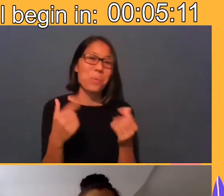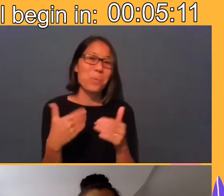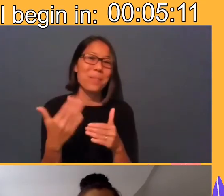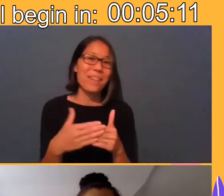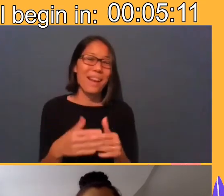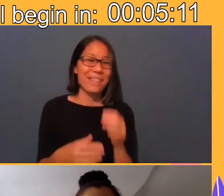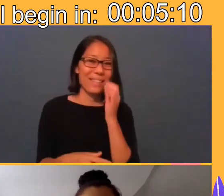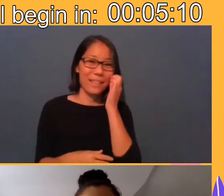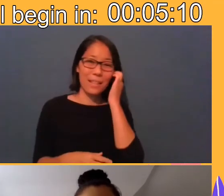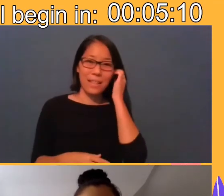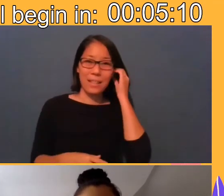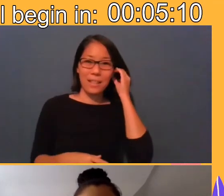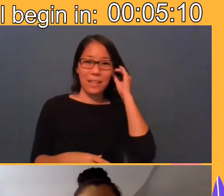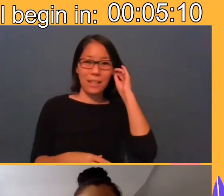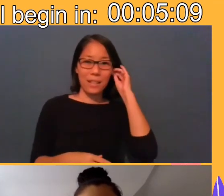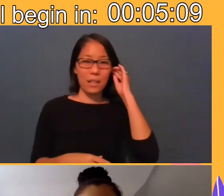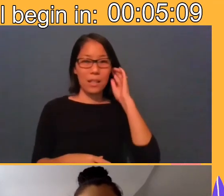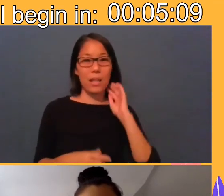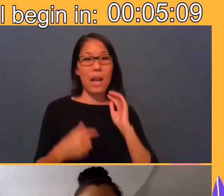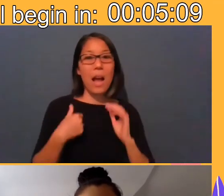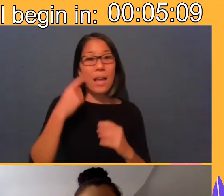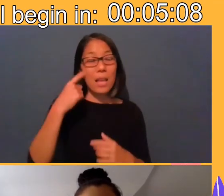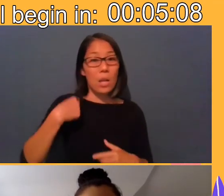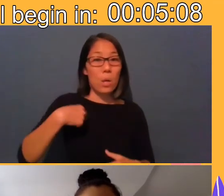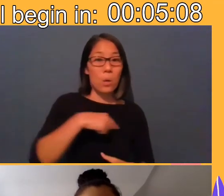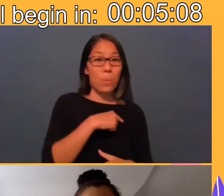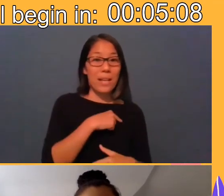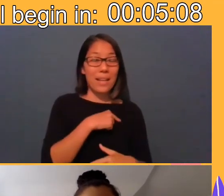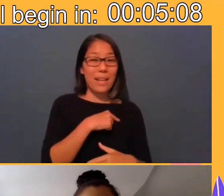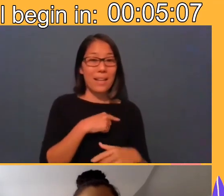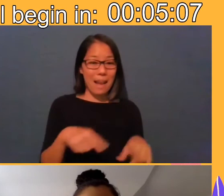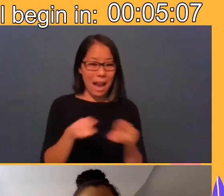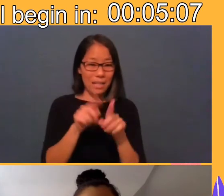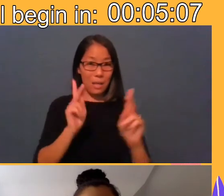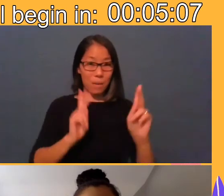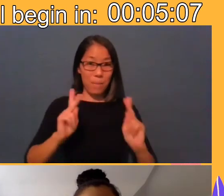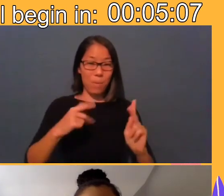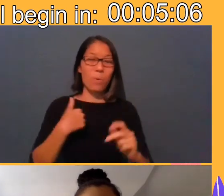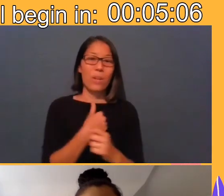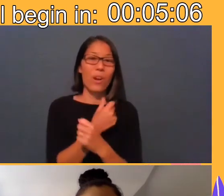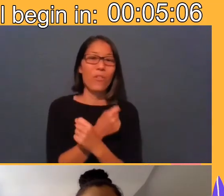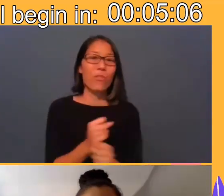I think in my heart right now is that we, as a people, we are free. We are